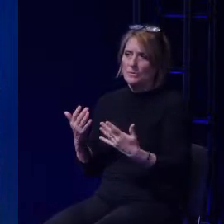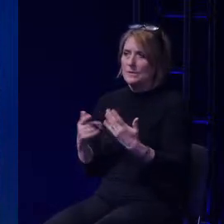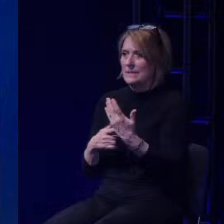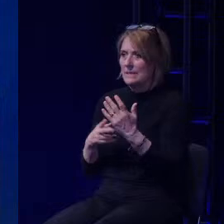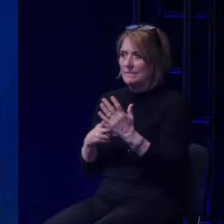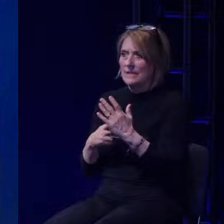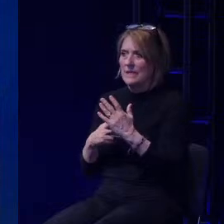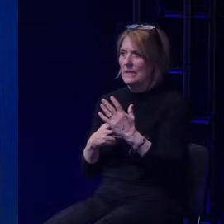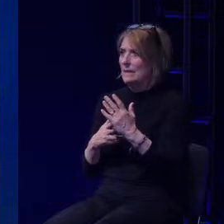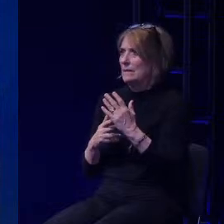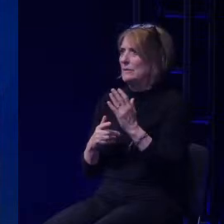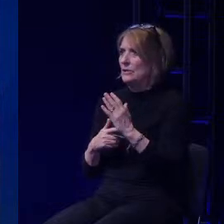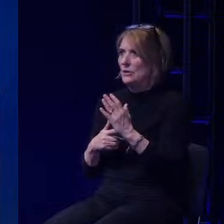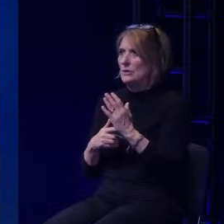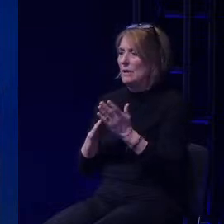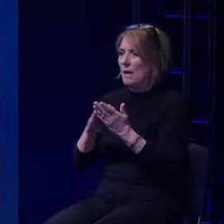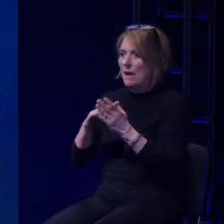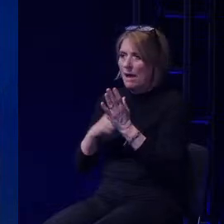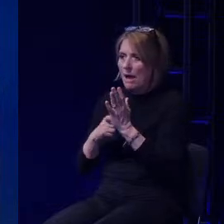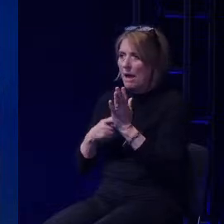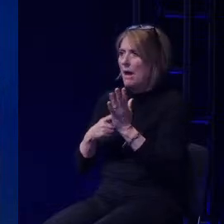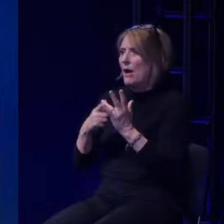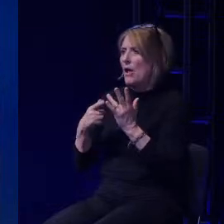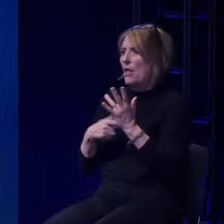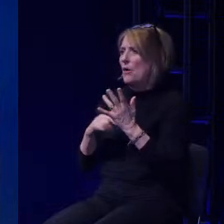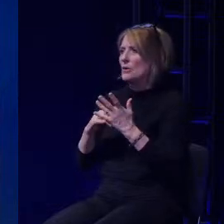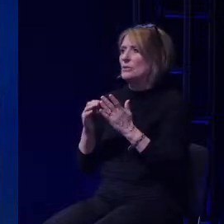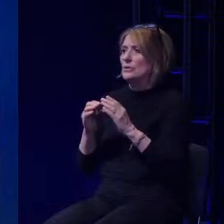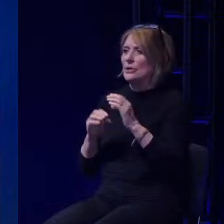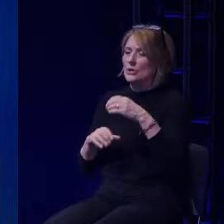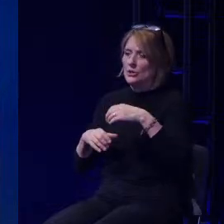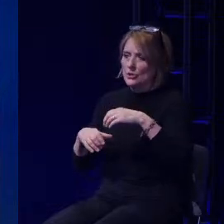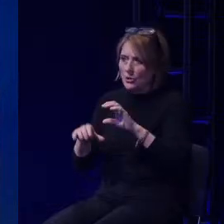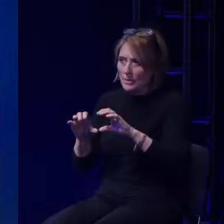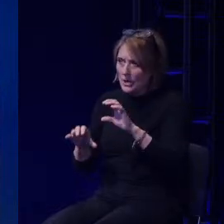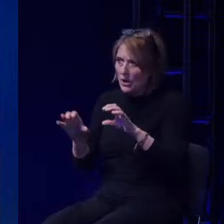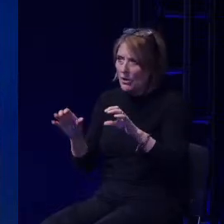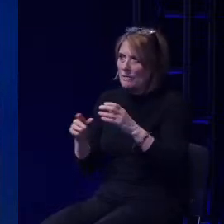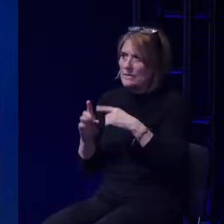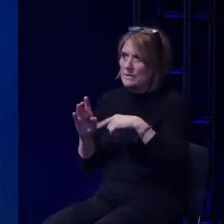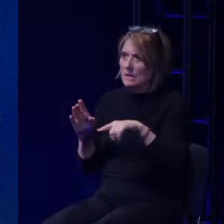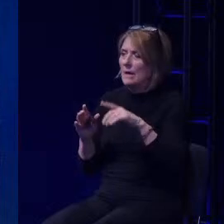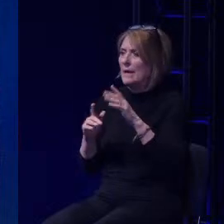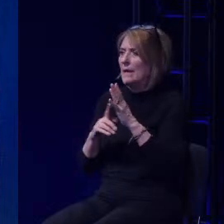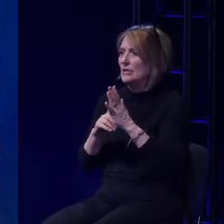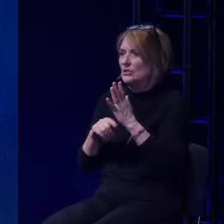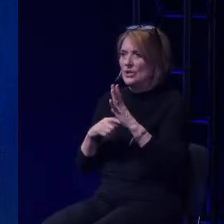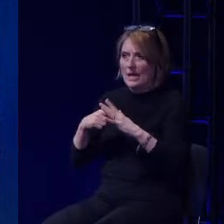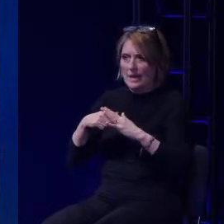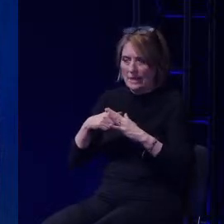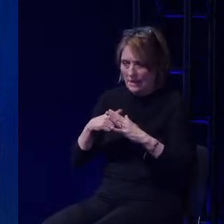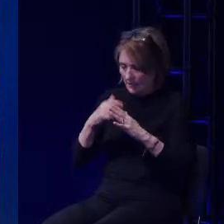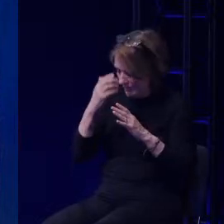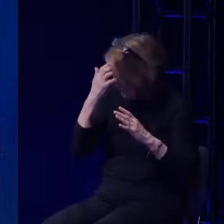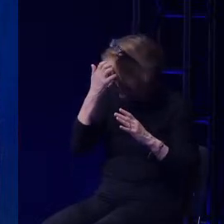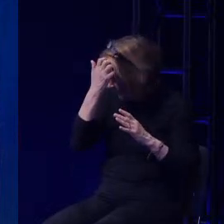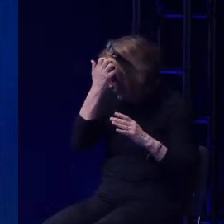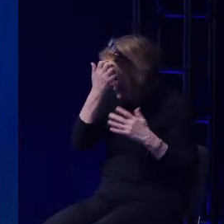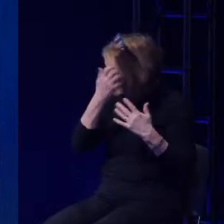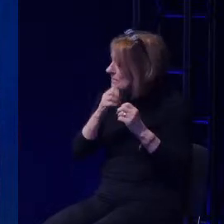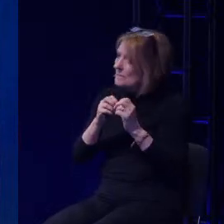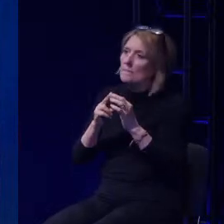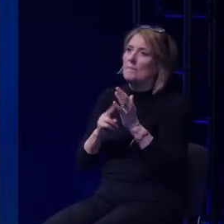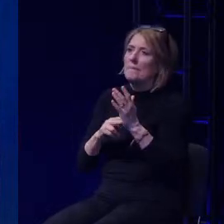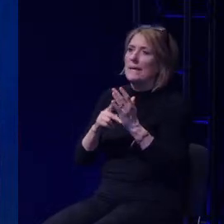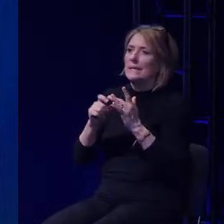shows under her belt, including Harlots for Hulu, Domina for Sky, and Gentleman Jack for HBO. Her work on Benediction, directed by